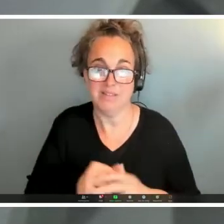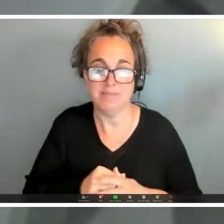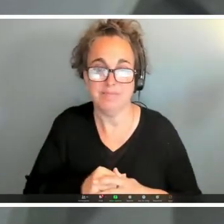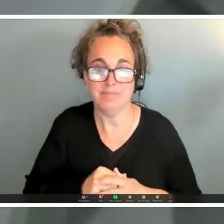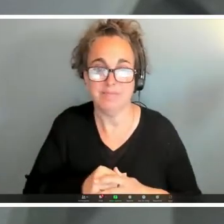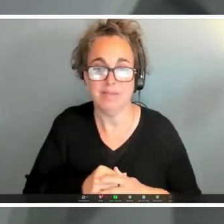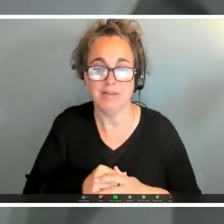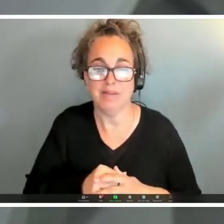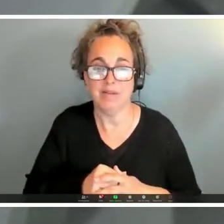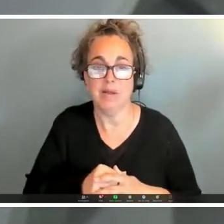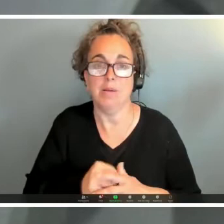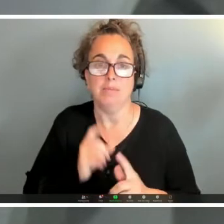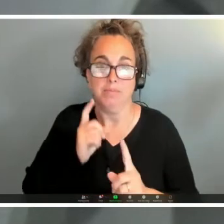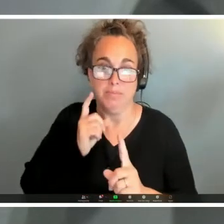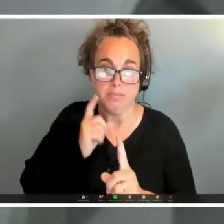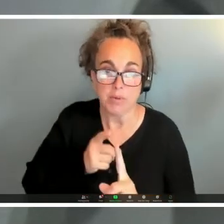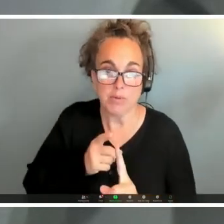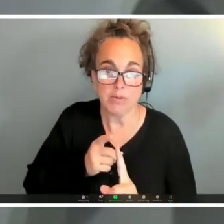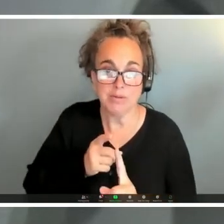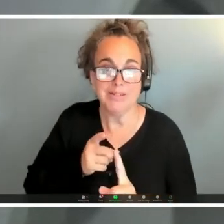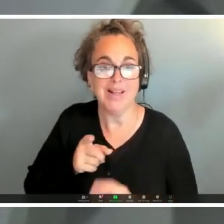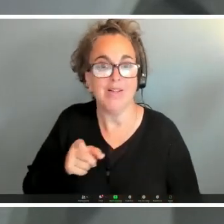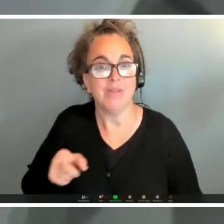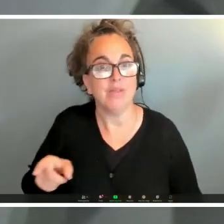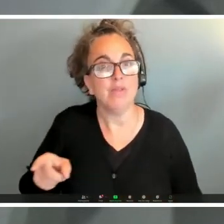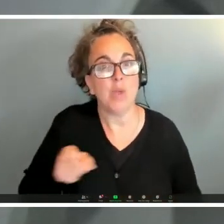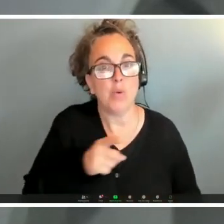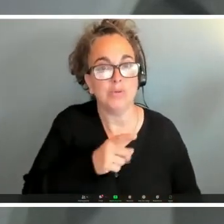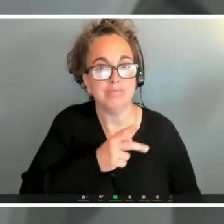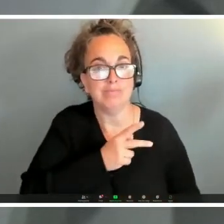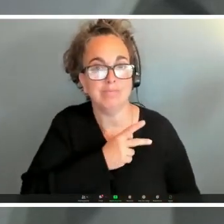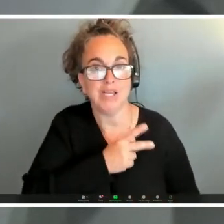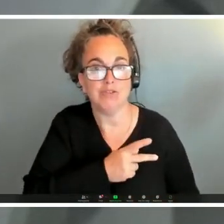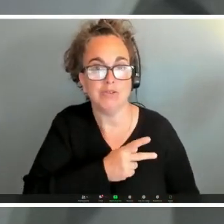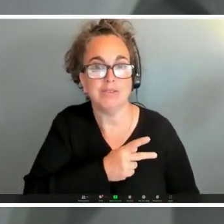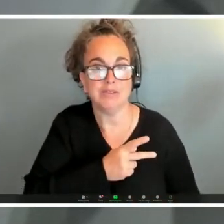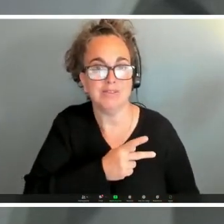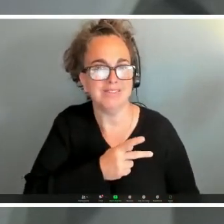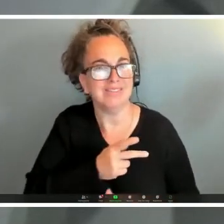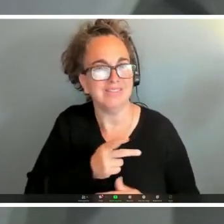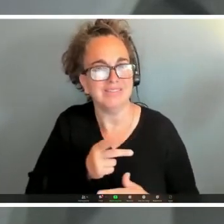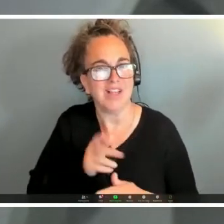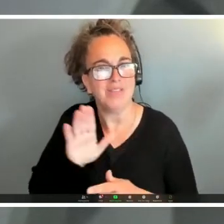point here was that they were ultimately preventable.